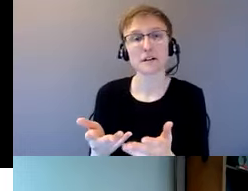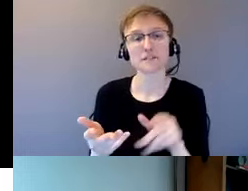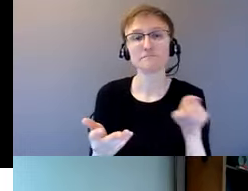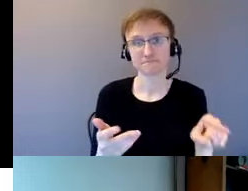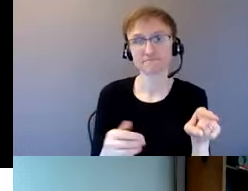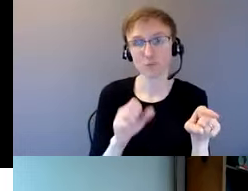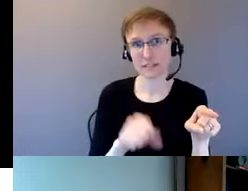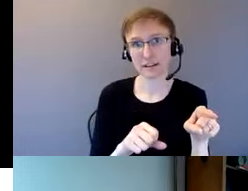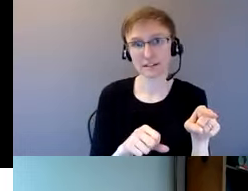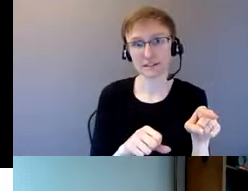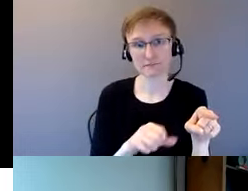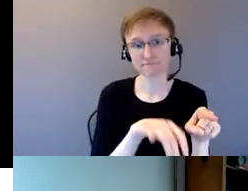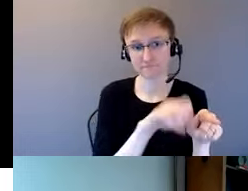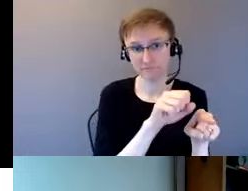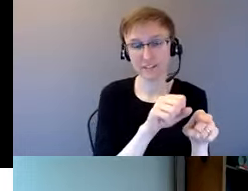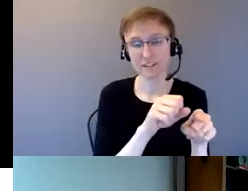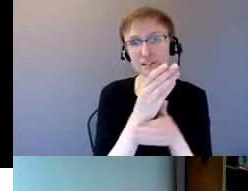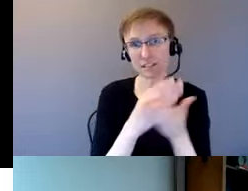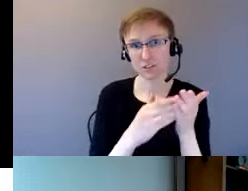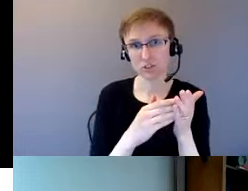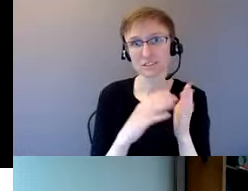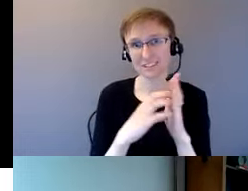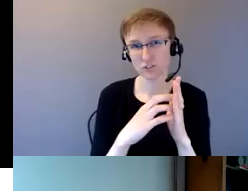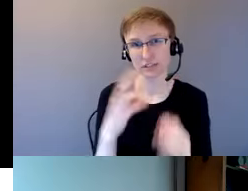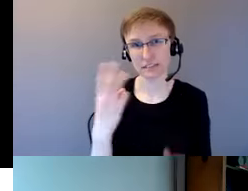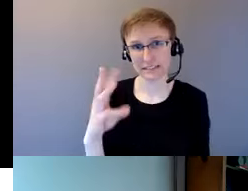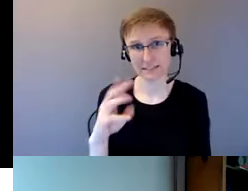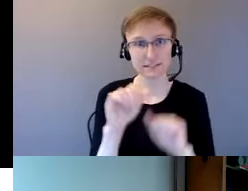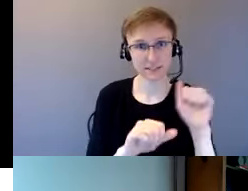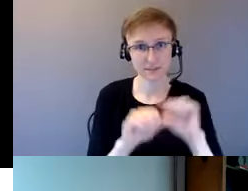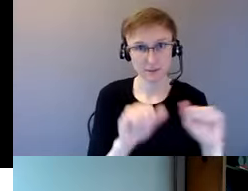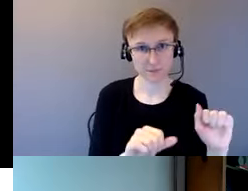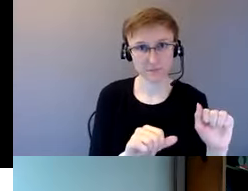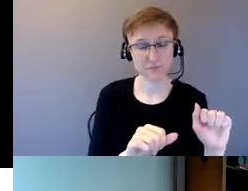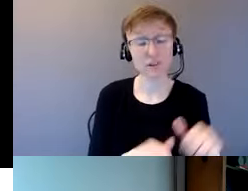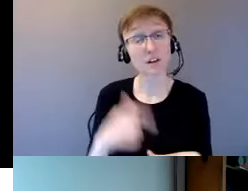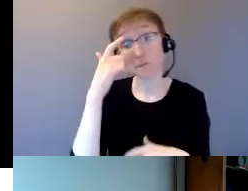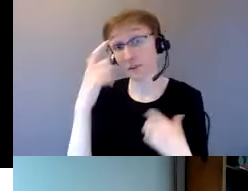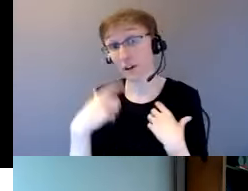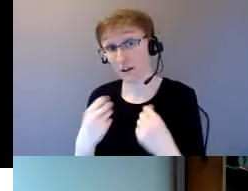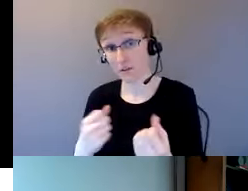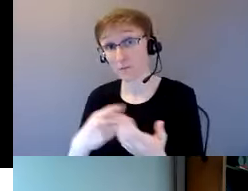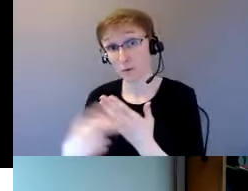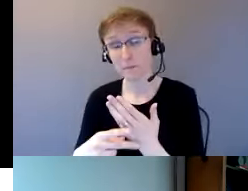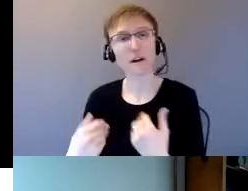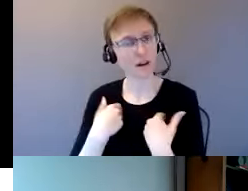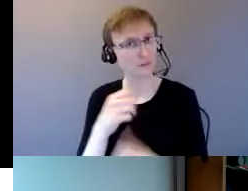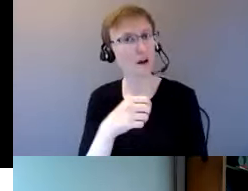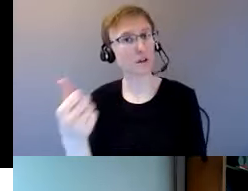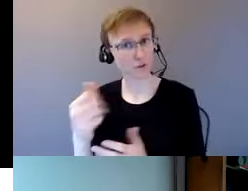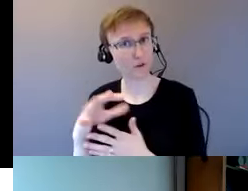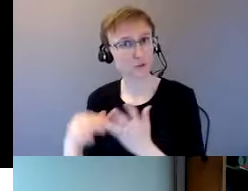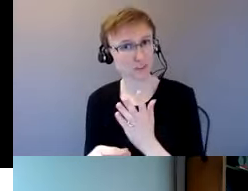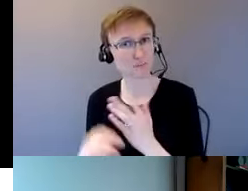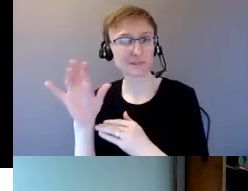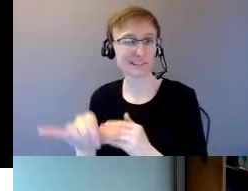16 assessment. Now, there are other mechanisms through the mental health programs. I'm not going to get into those. Those are called a